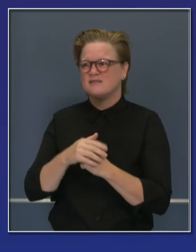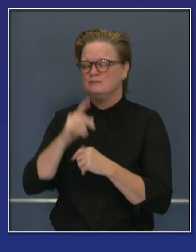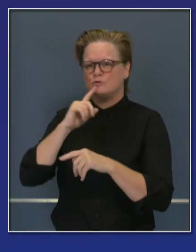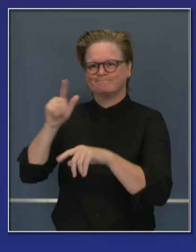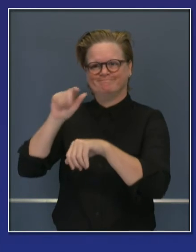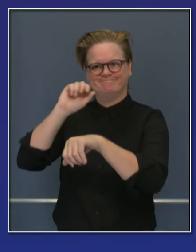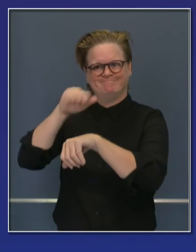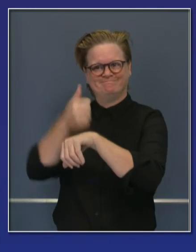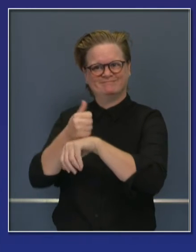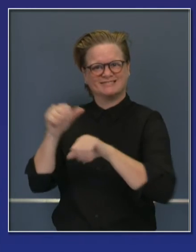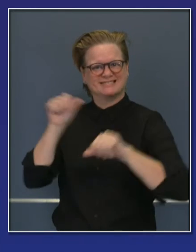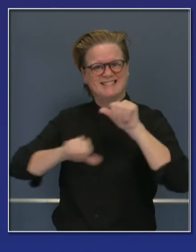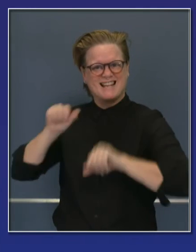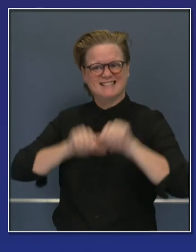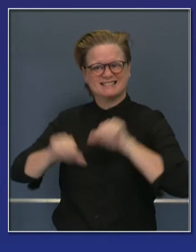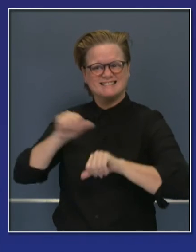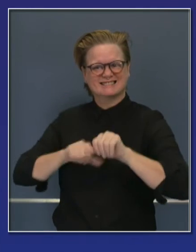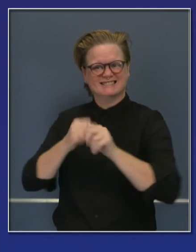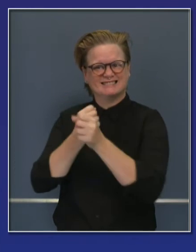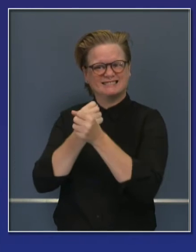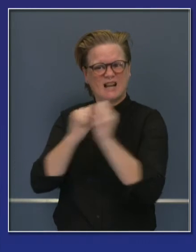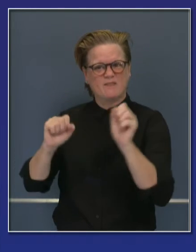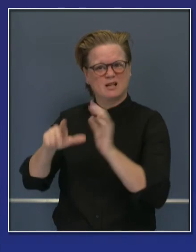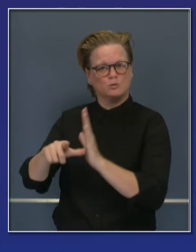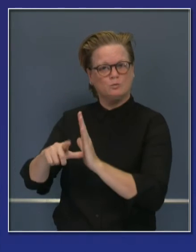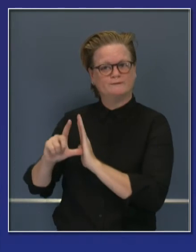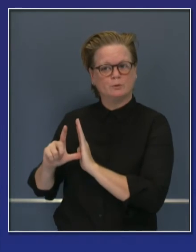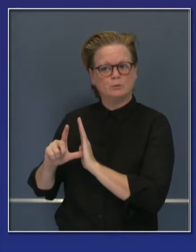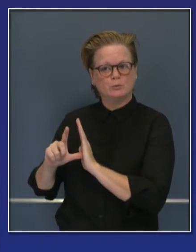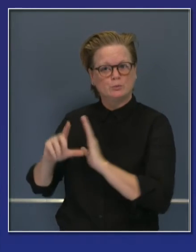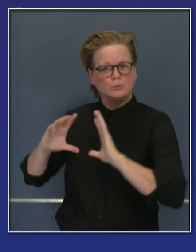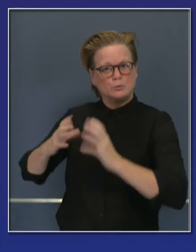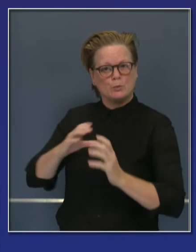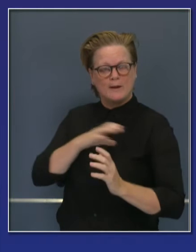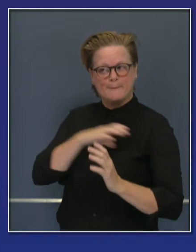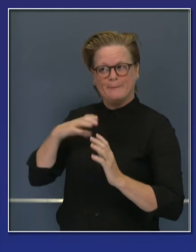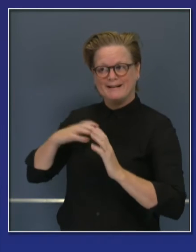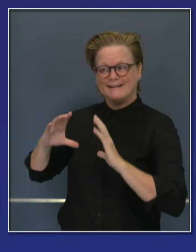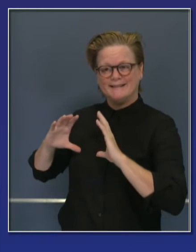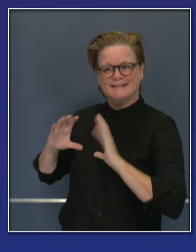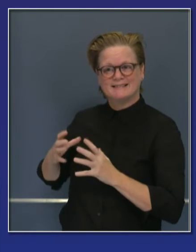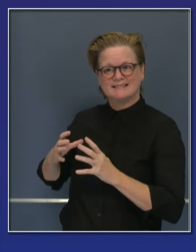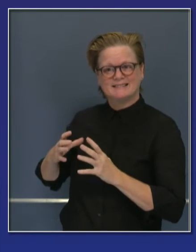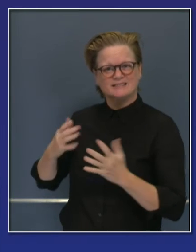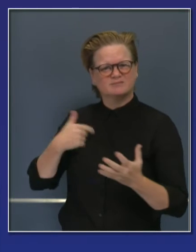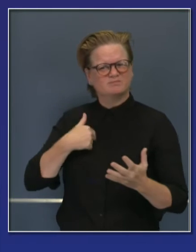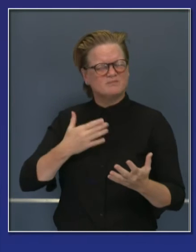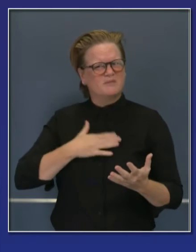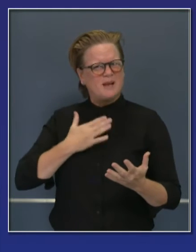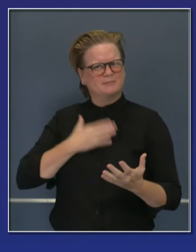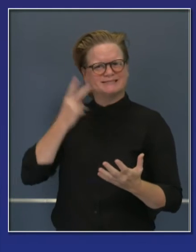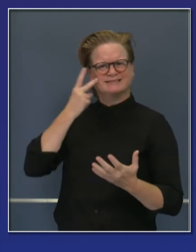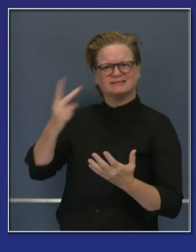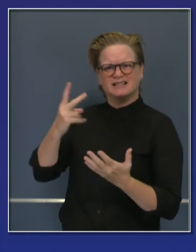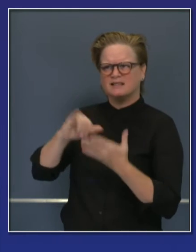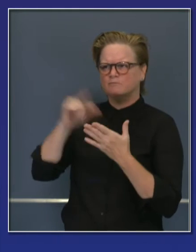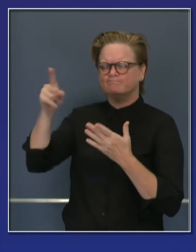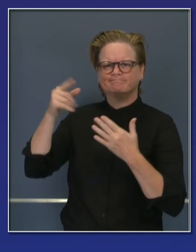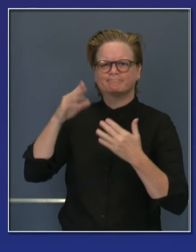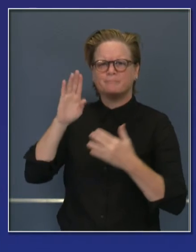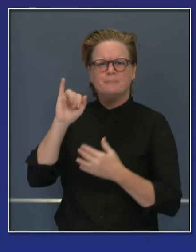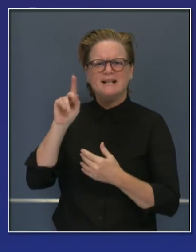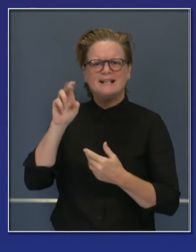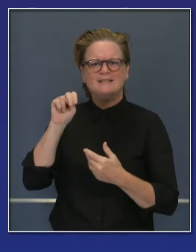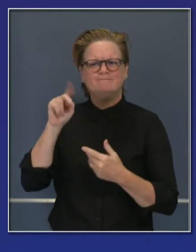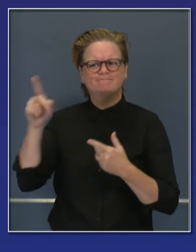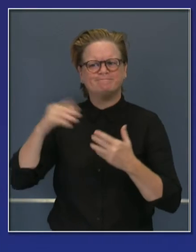Safety Review Committee members that the President-elect took to be part of the National Advisory Committee. This, in addition to